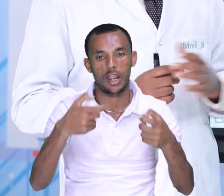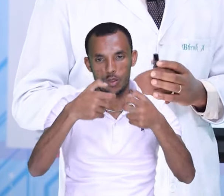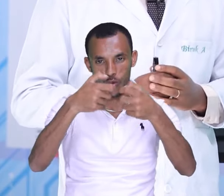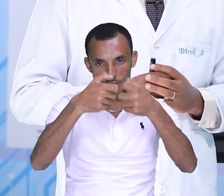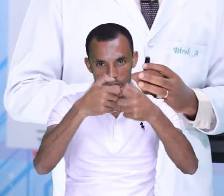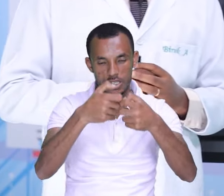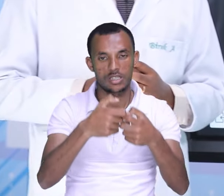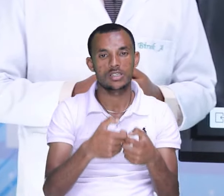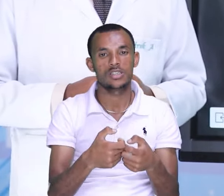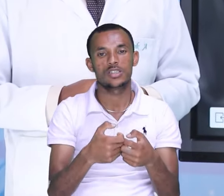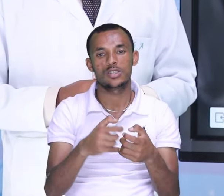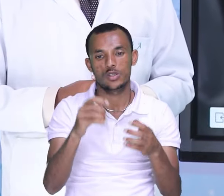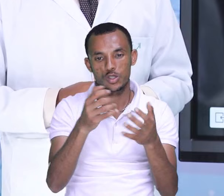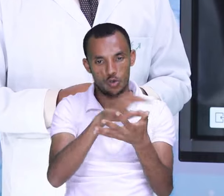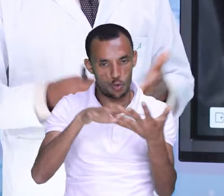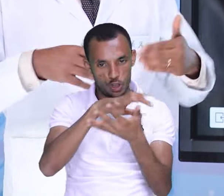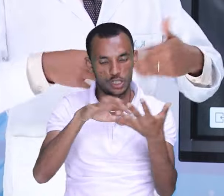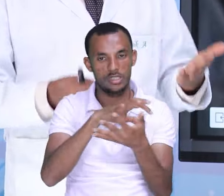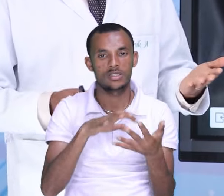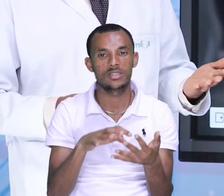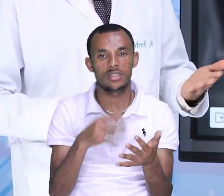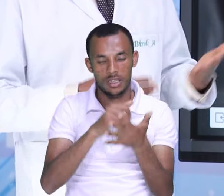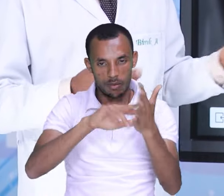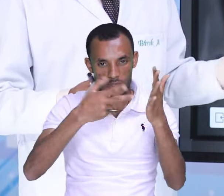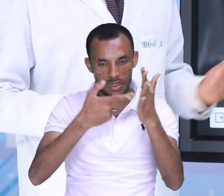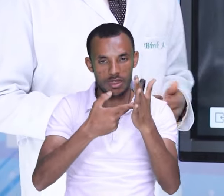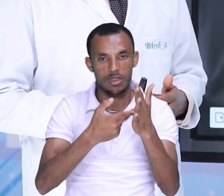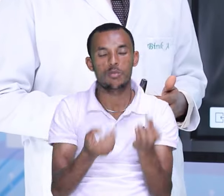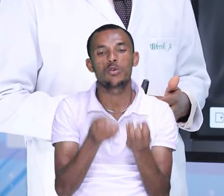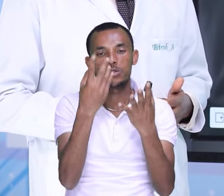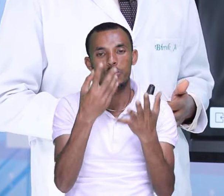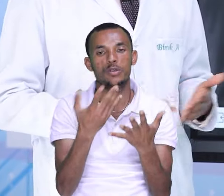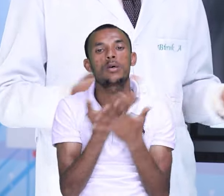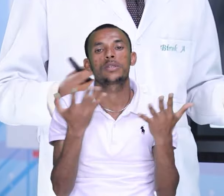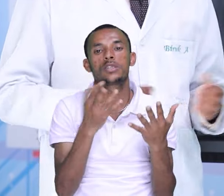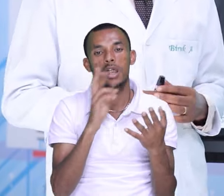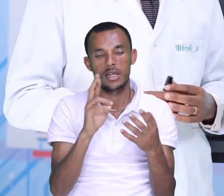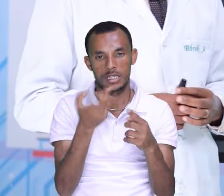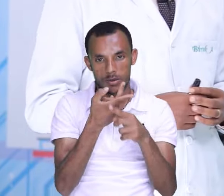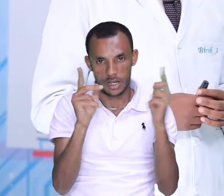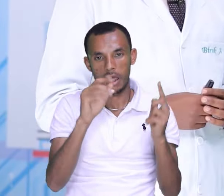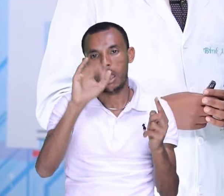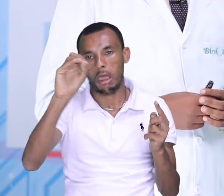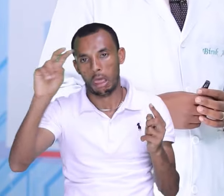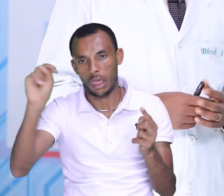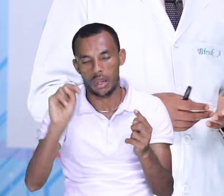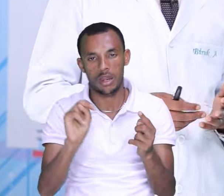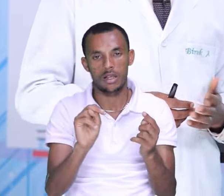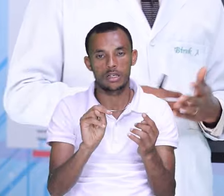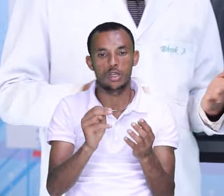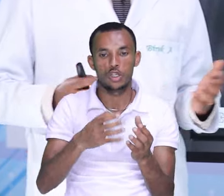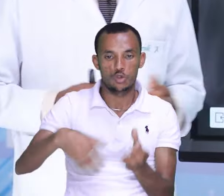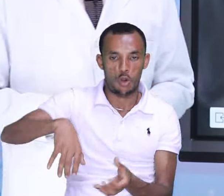of aqueous solutions. In aqueous solutions, aqueous solution means most of substance, especially for ionic compounds, are soluble in